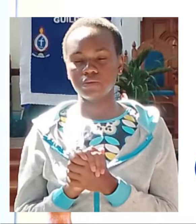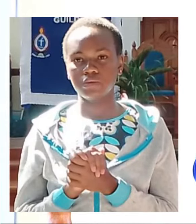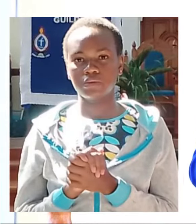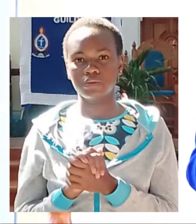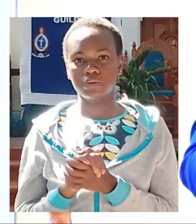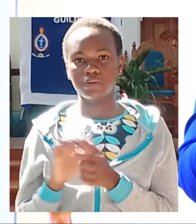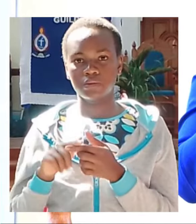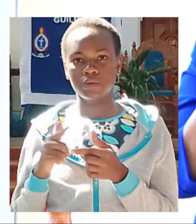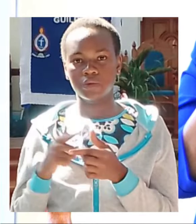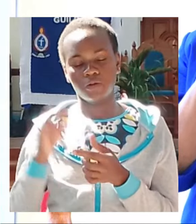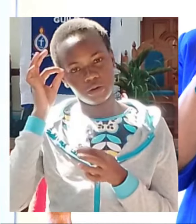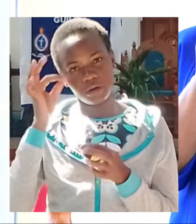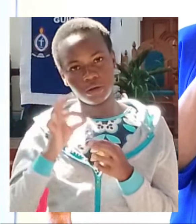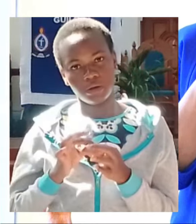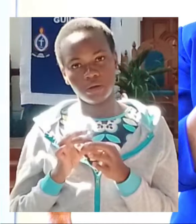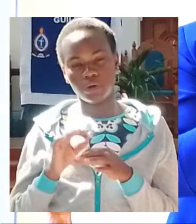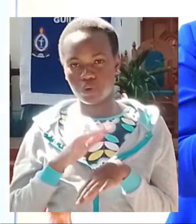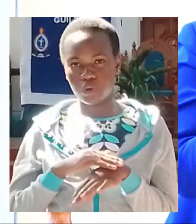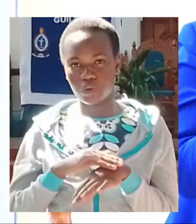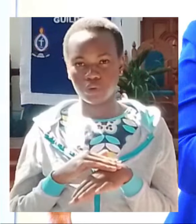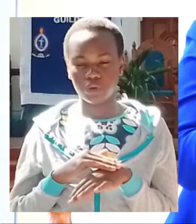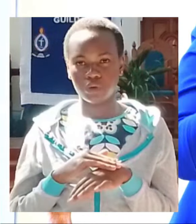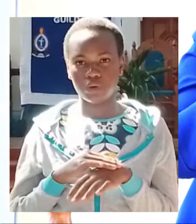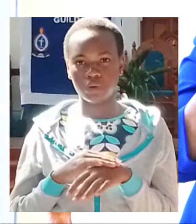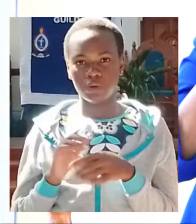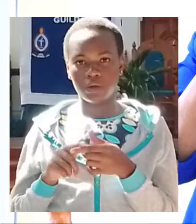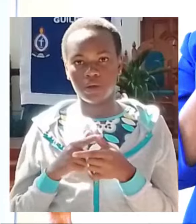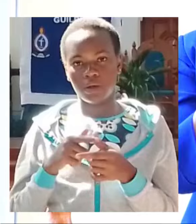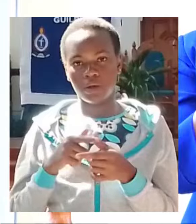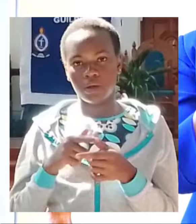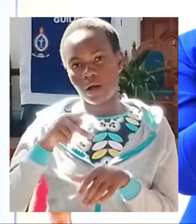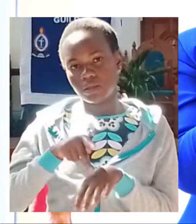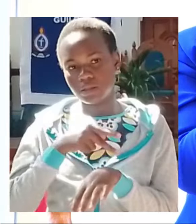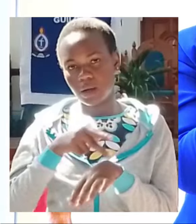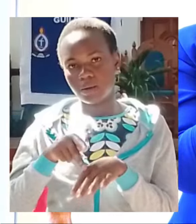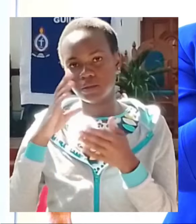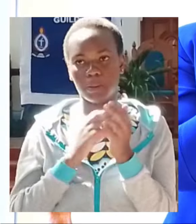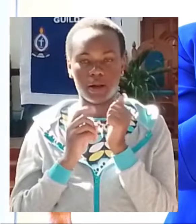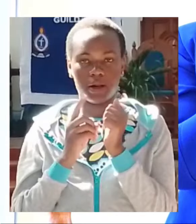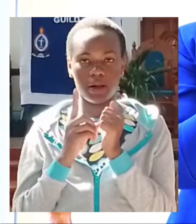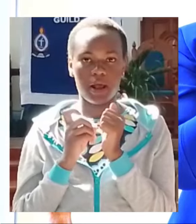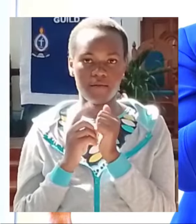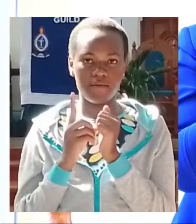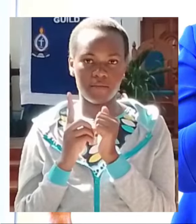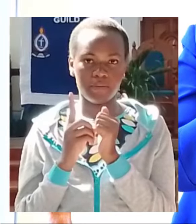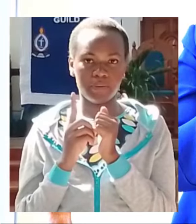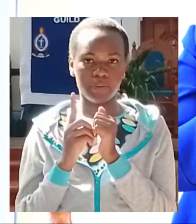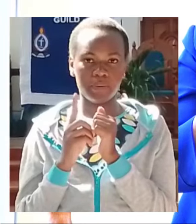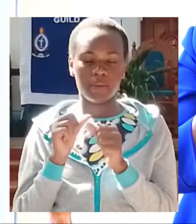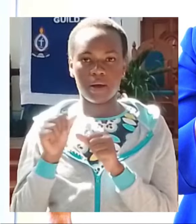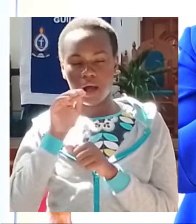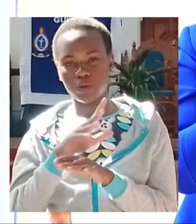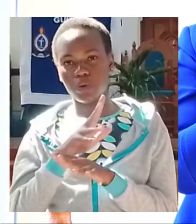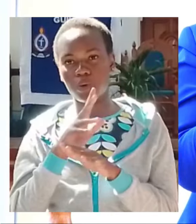your faith so unshakable? Because in Psalms, the Psalms that we read, Psalms chapter 11, it is asking very